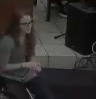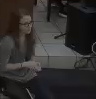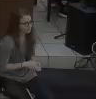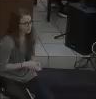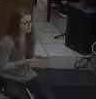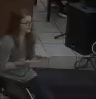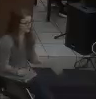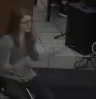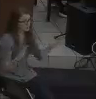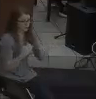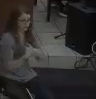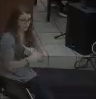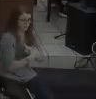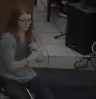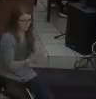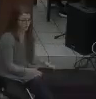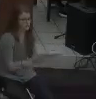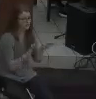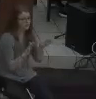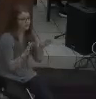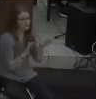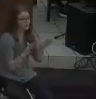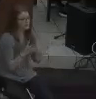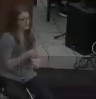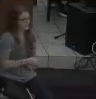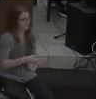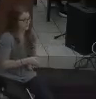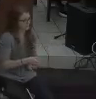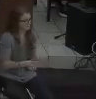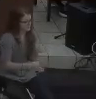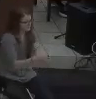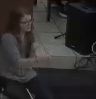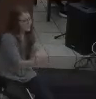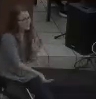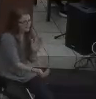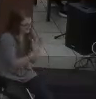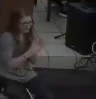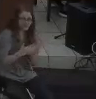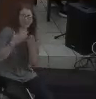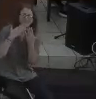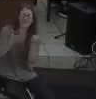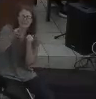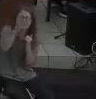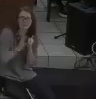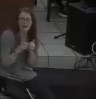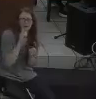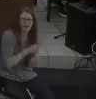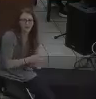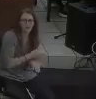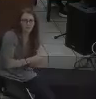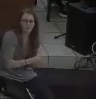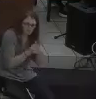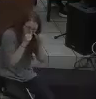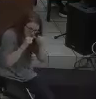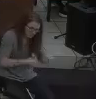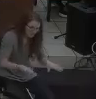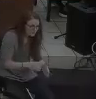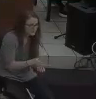And after the bread, he took the cup, and again he gave thanks to you for it and blessed